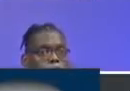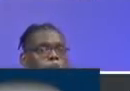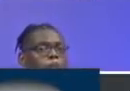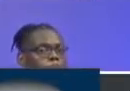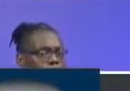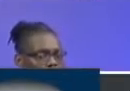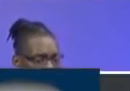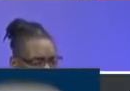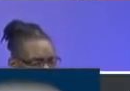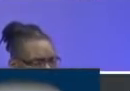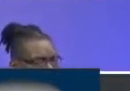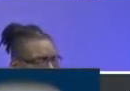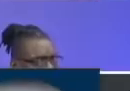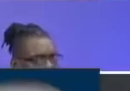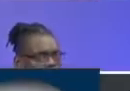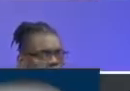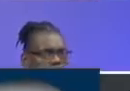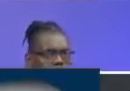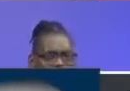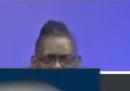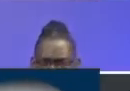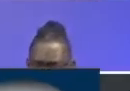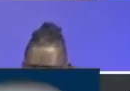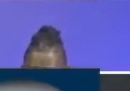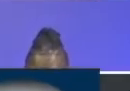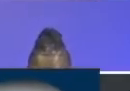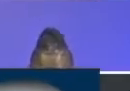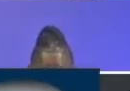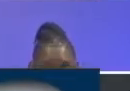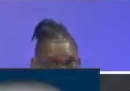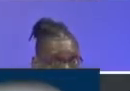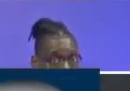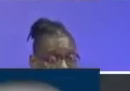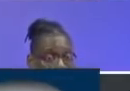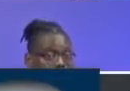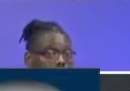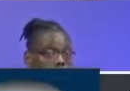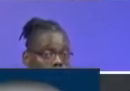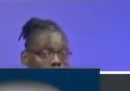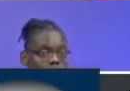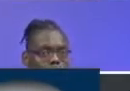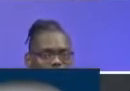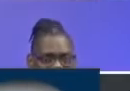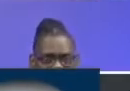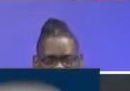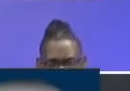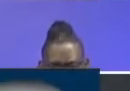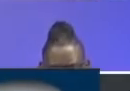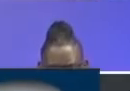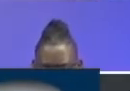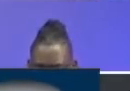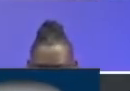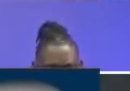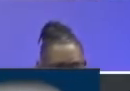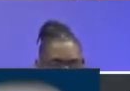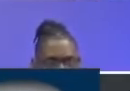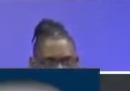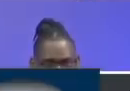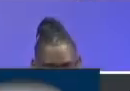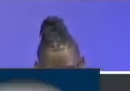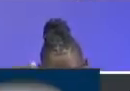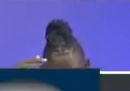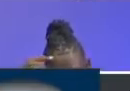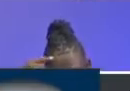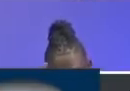improvements to be had to the government's intention, we are wide open to that. And the Attorney General would lead that charge and those